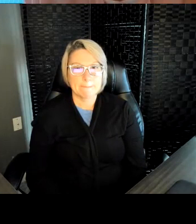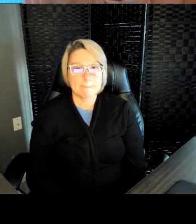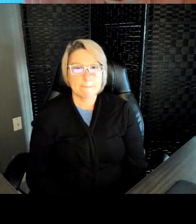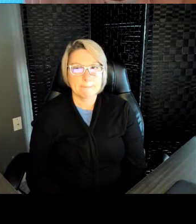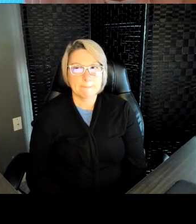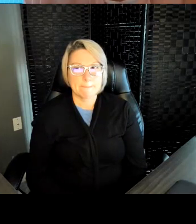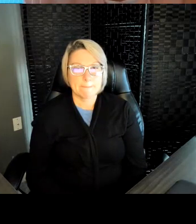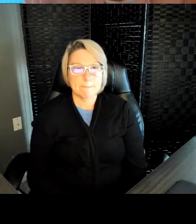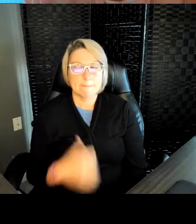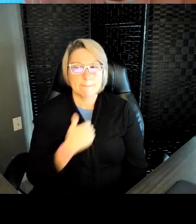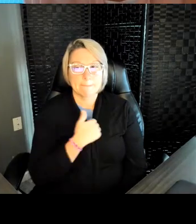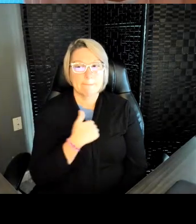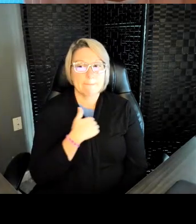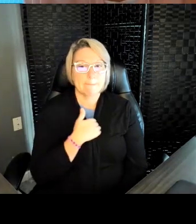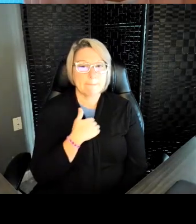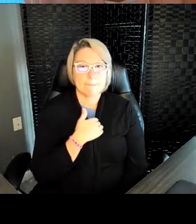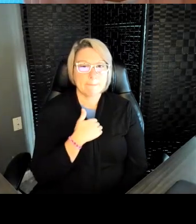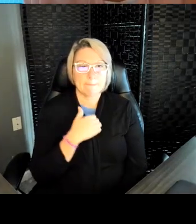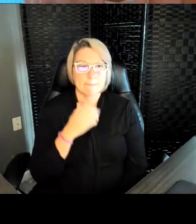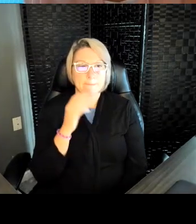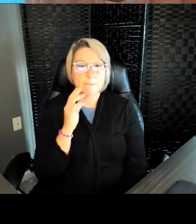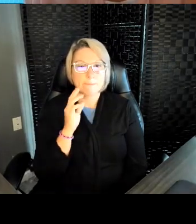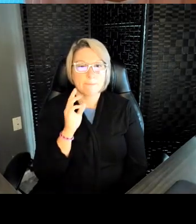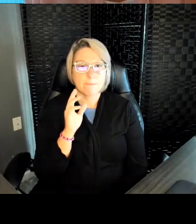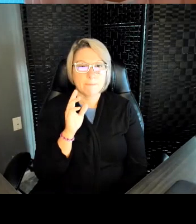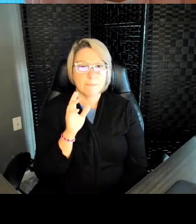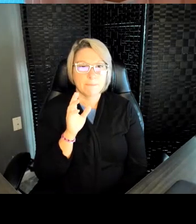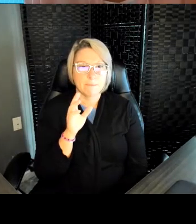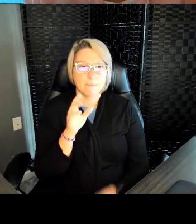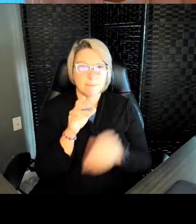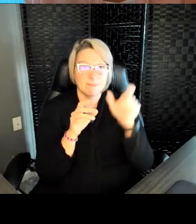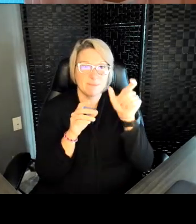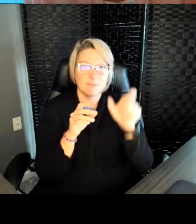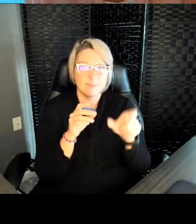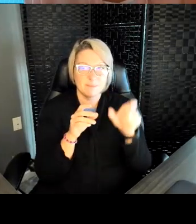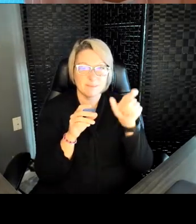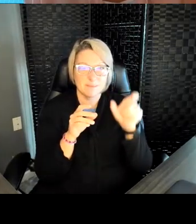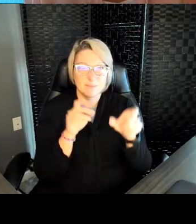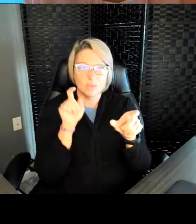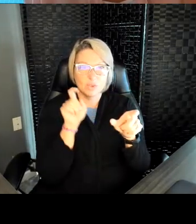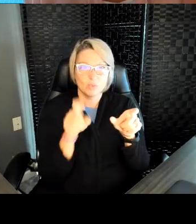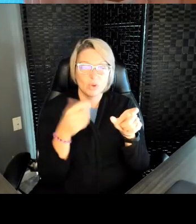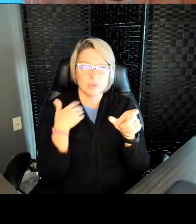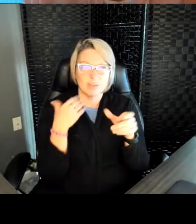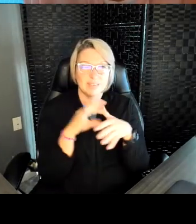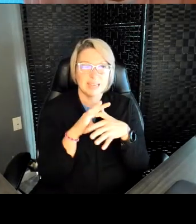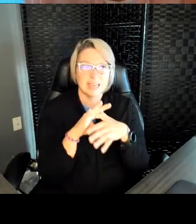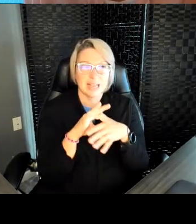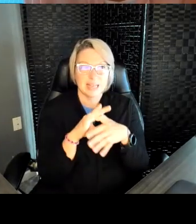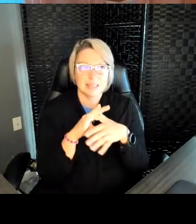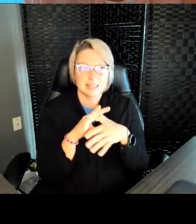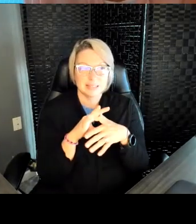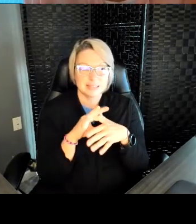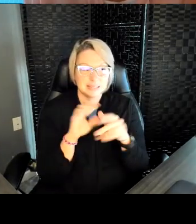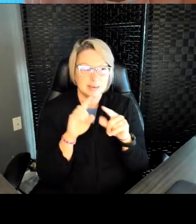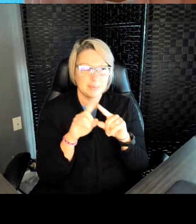So I apologize, but I'm going to lose, like right here is this big thing that's supposed to have content in it, and the design